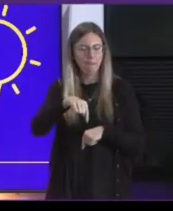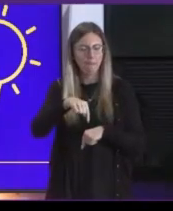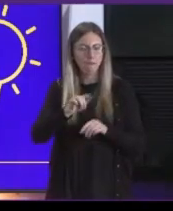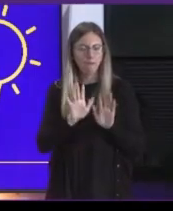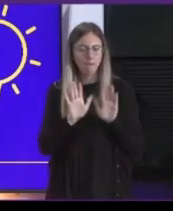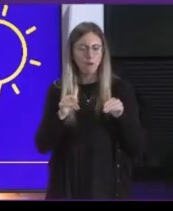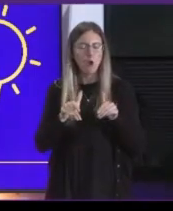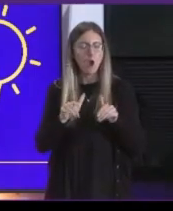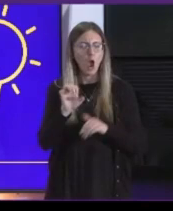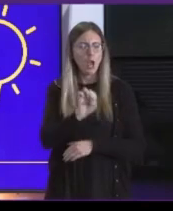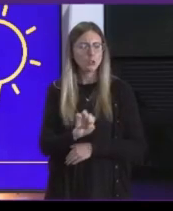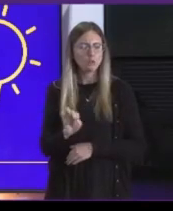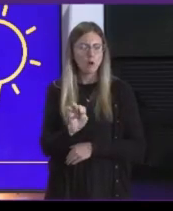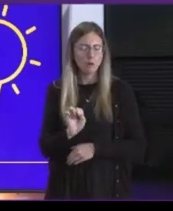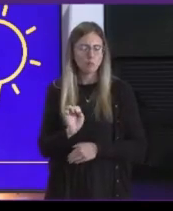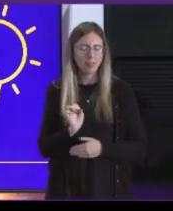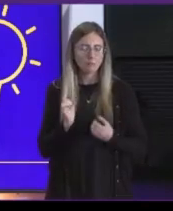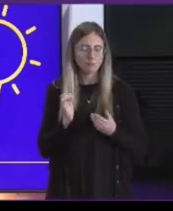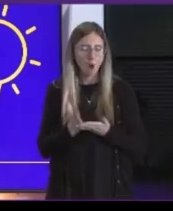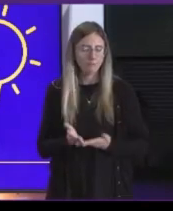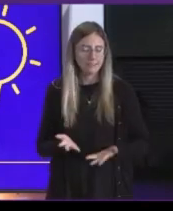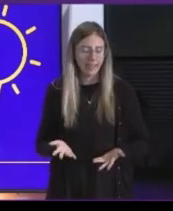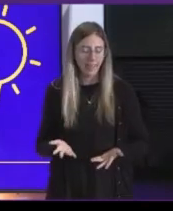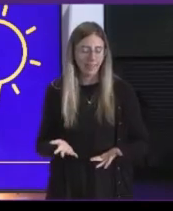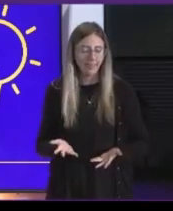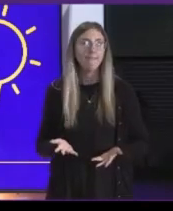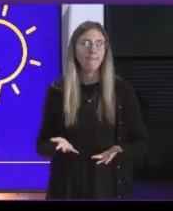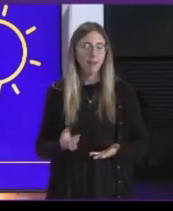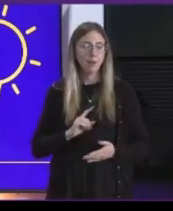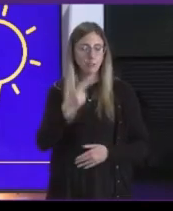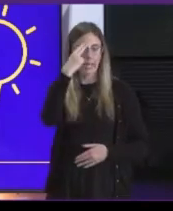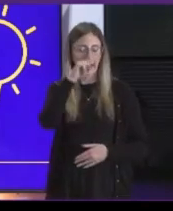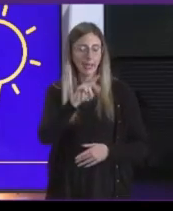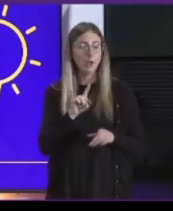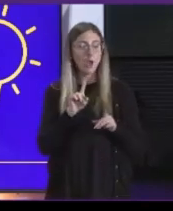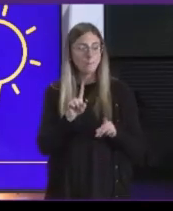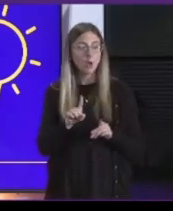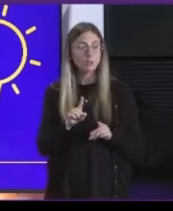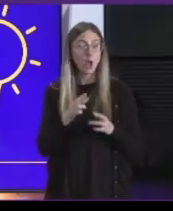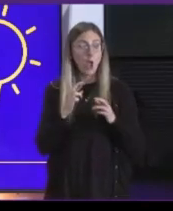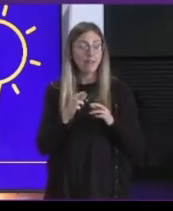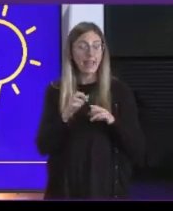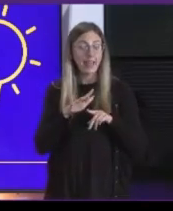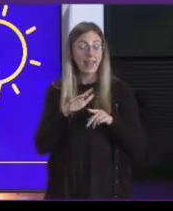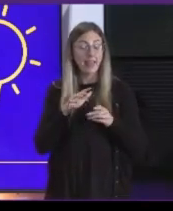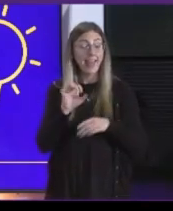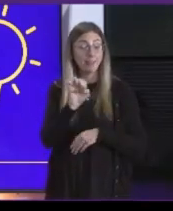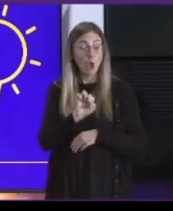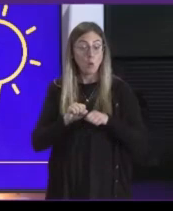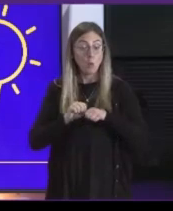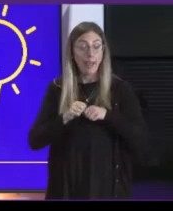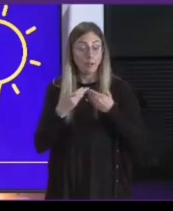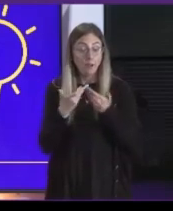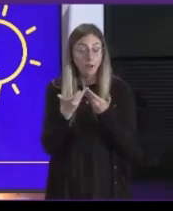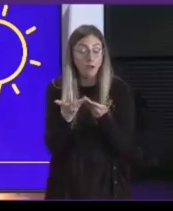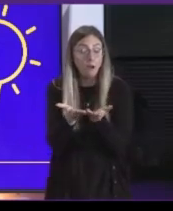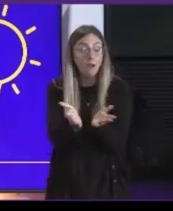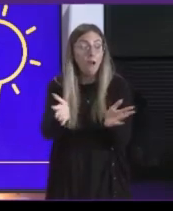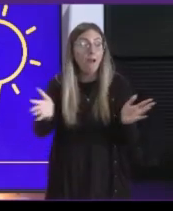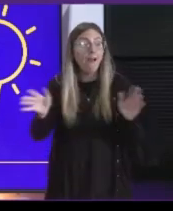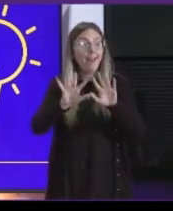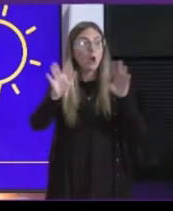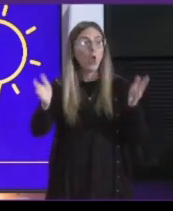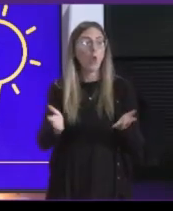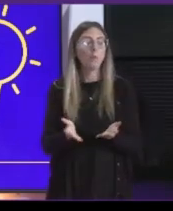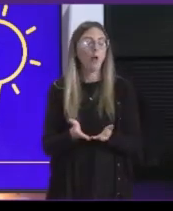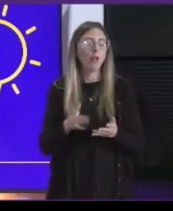for obvious reasons. But that actually is going to have a global significance, which we're going to